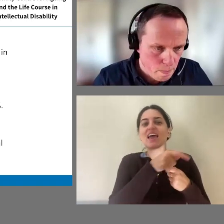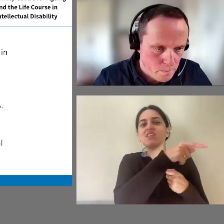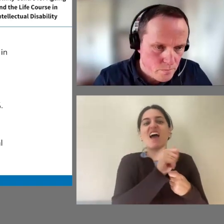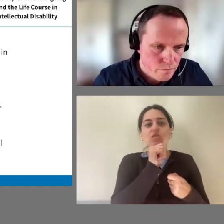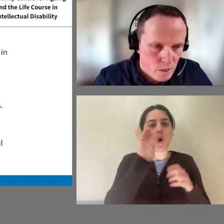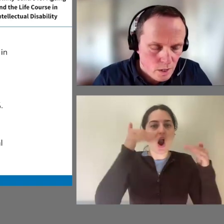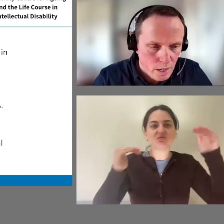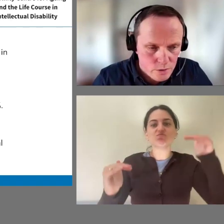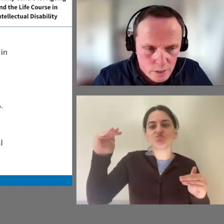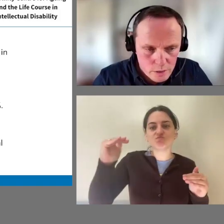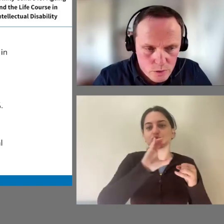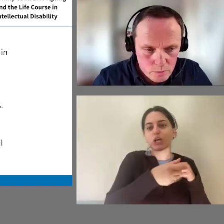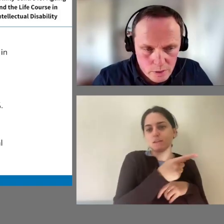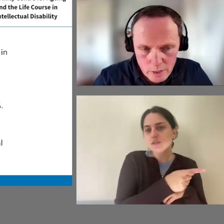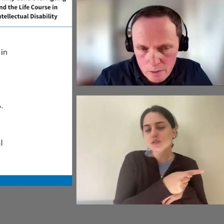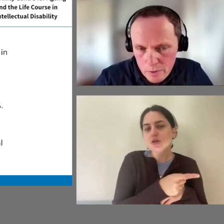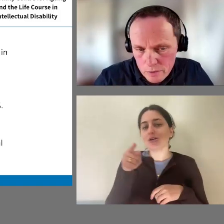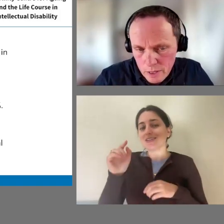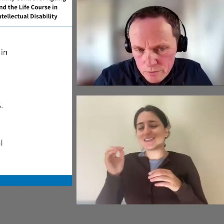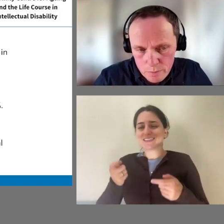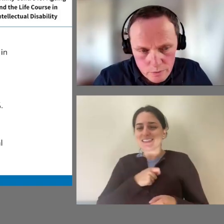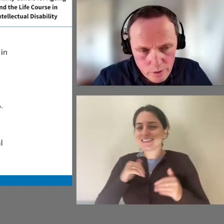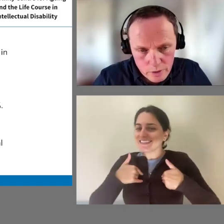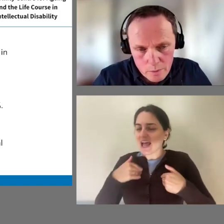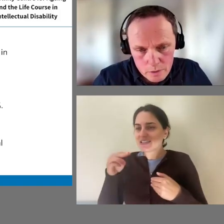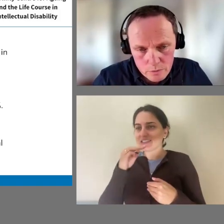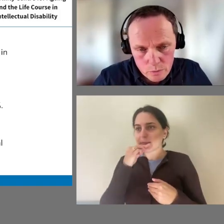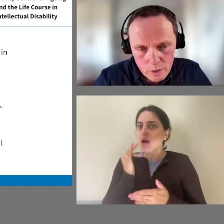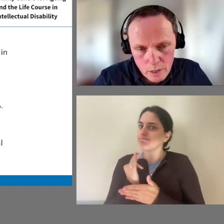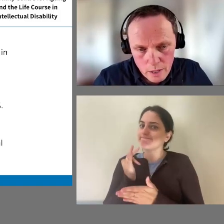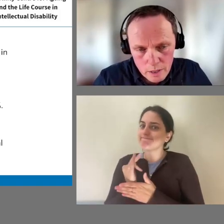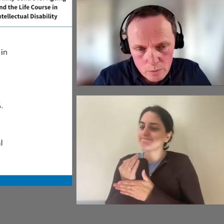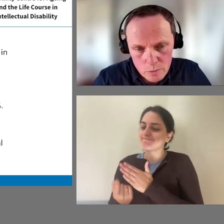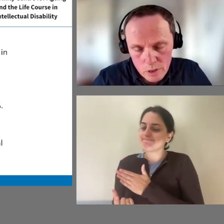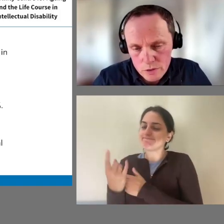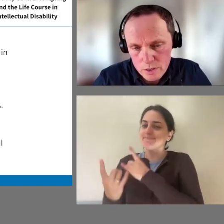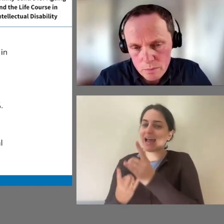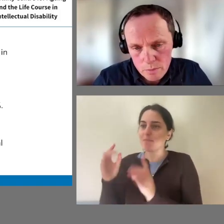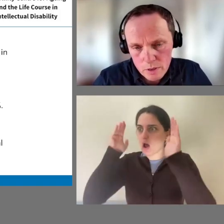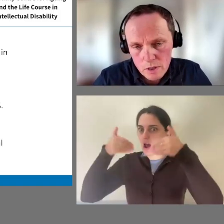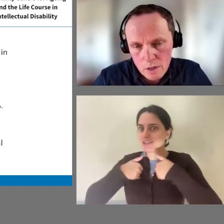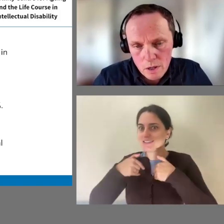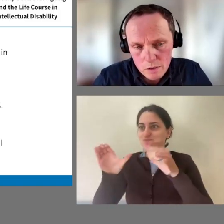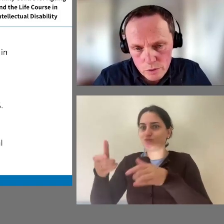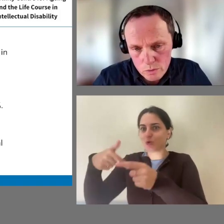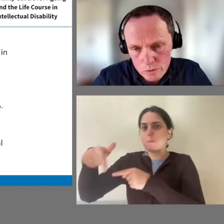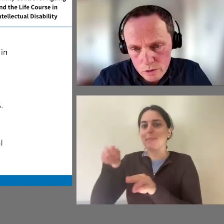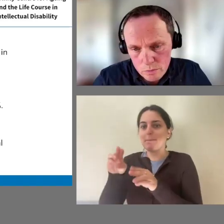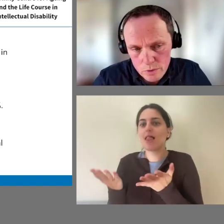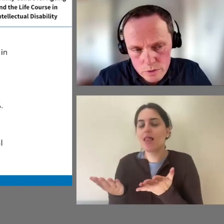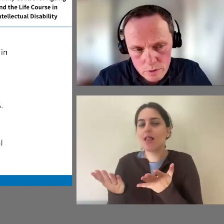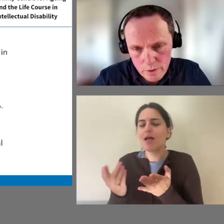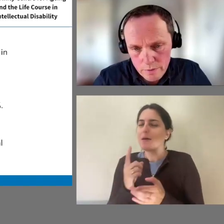people. Anxiety was something that came out as being very common among autistic people, although